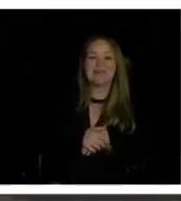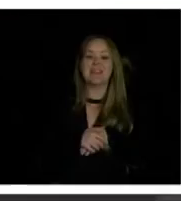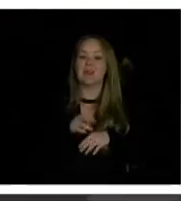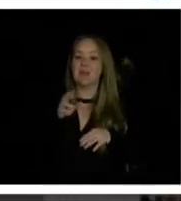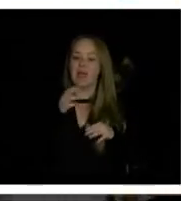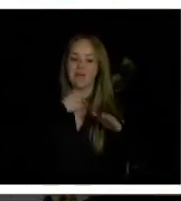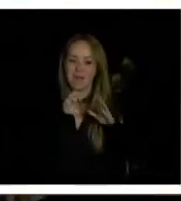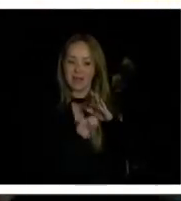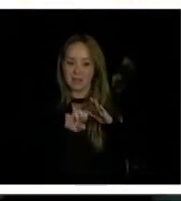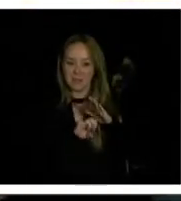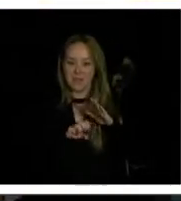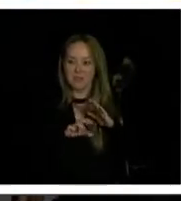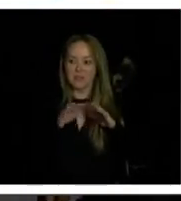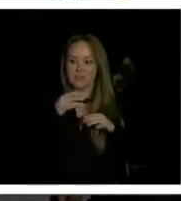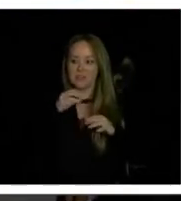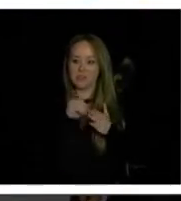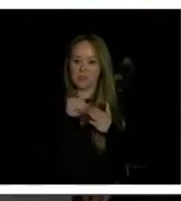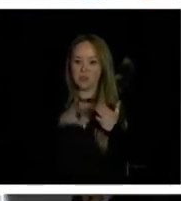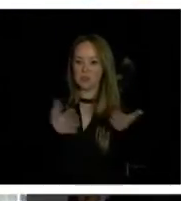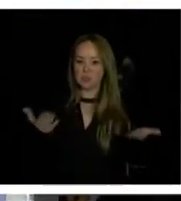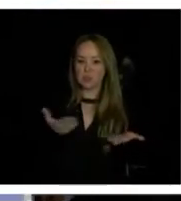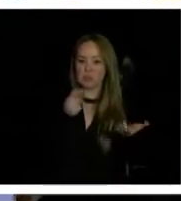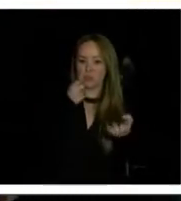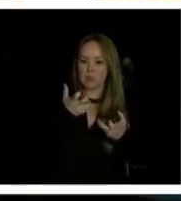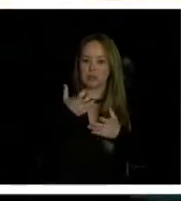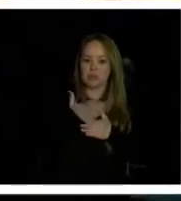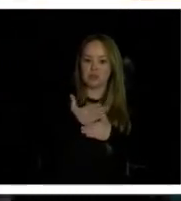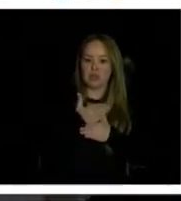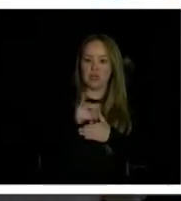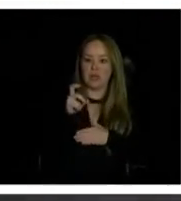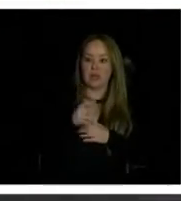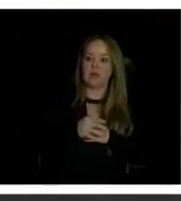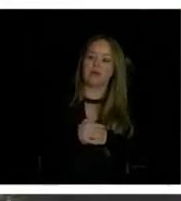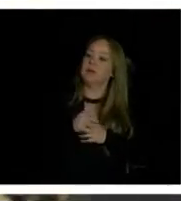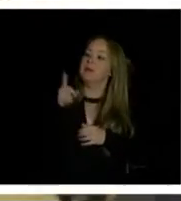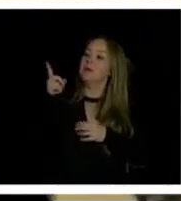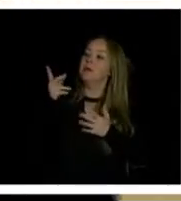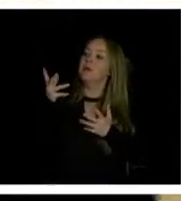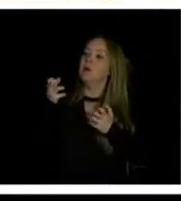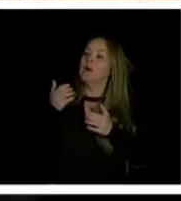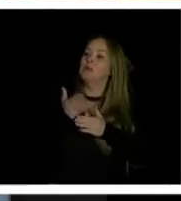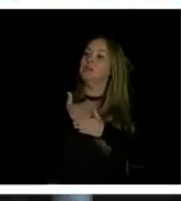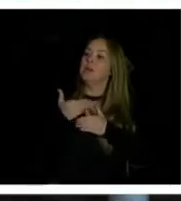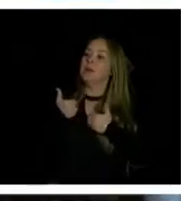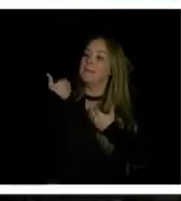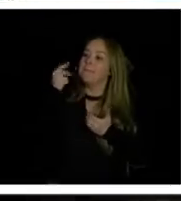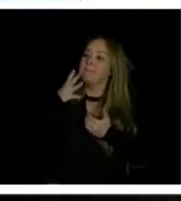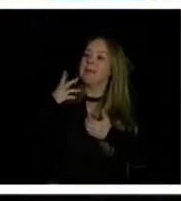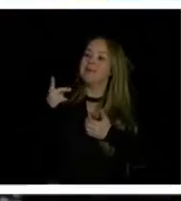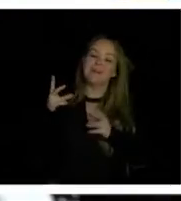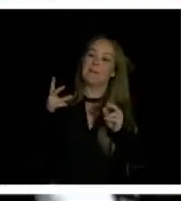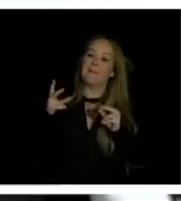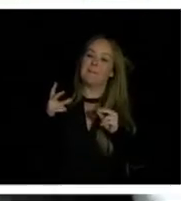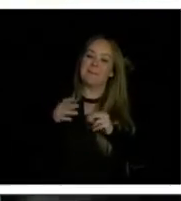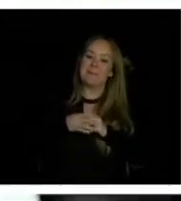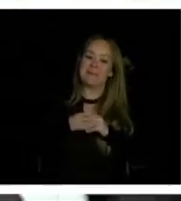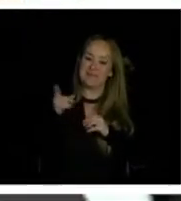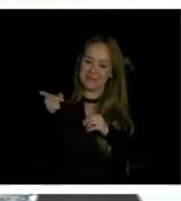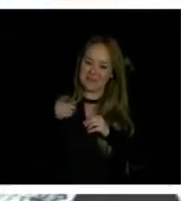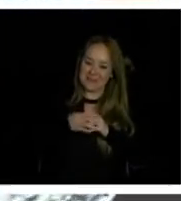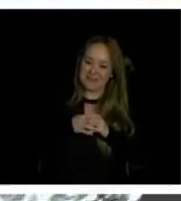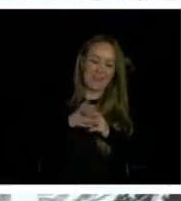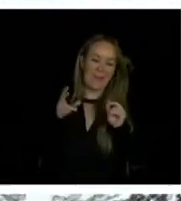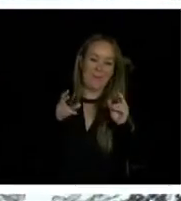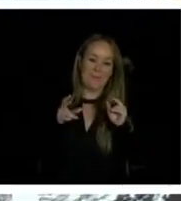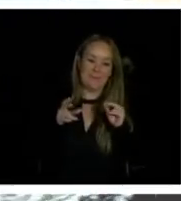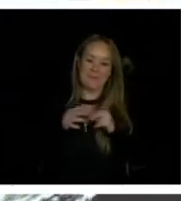an elementary student who wants to share? Would you like to share, young man? No? Would you?